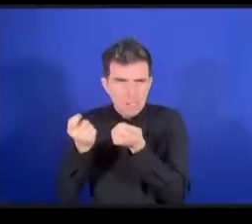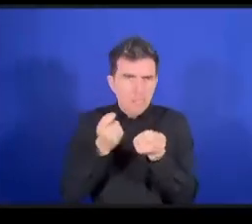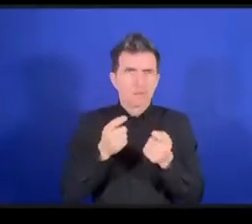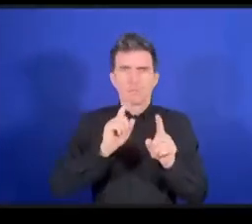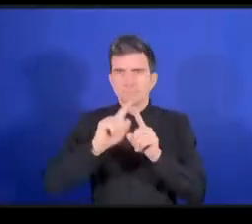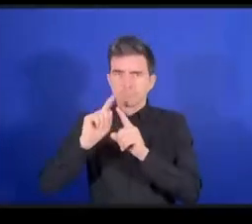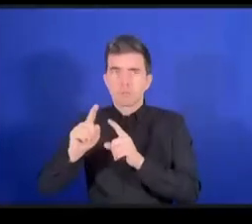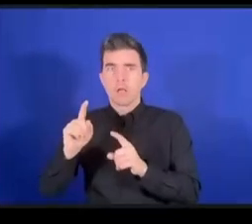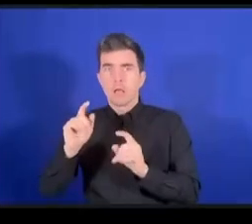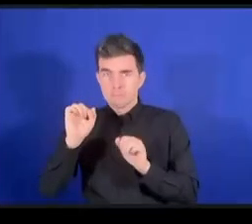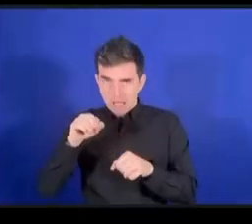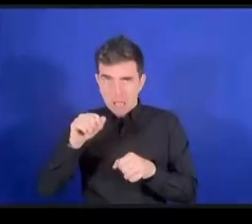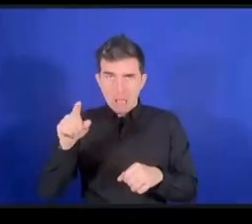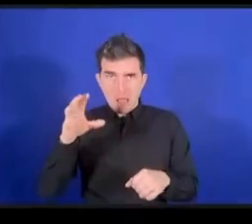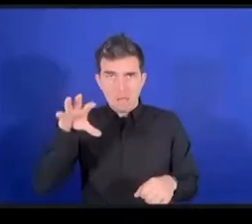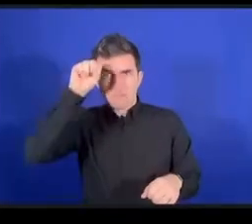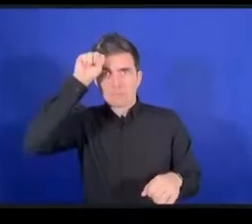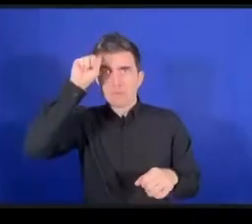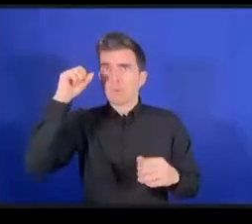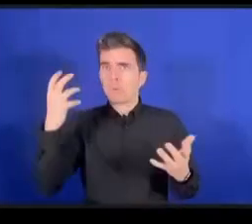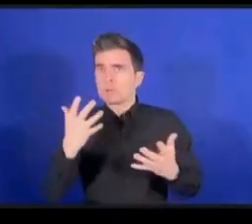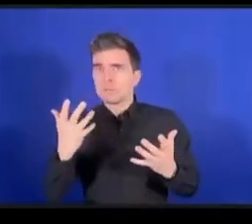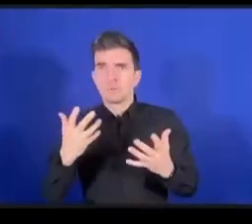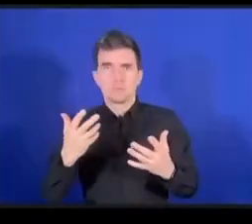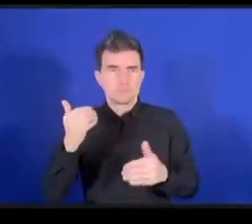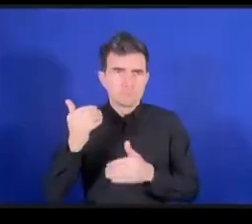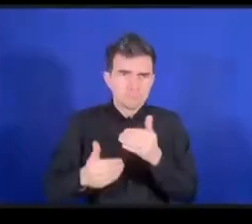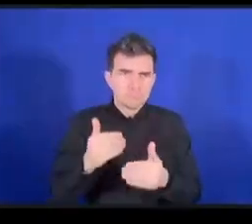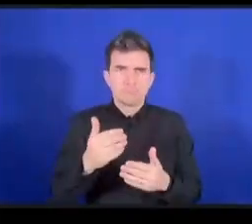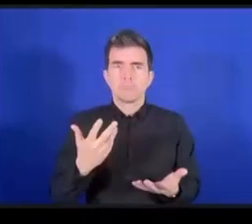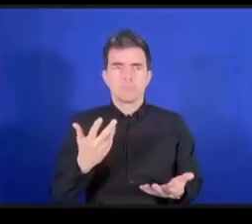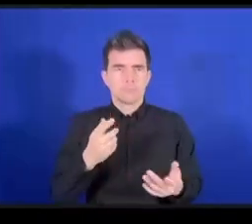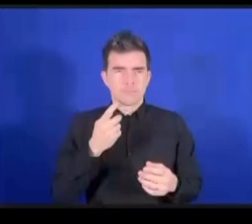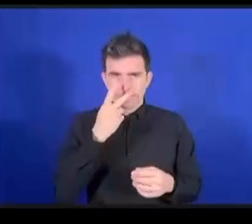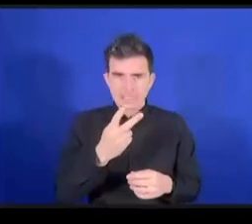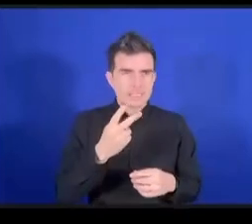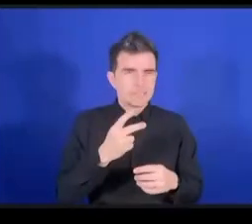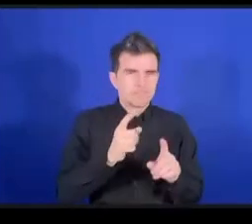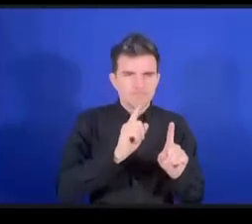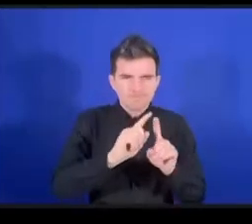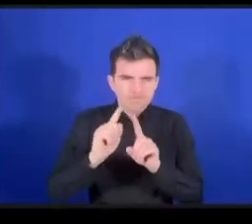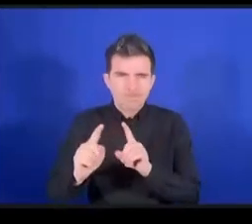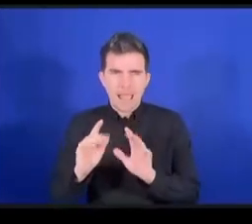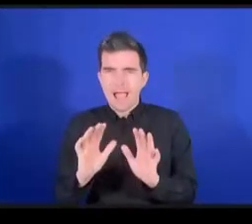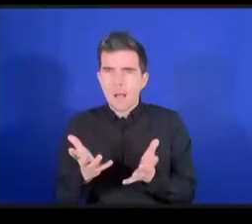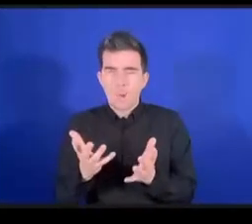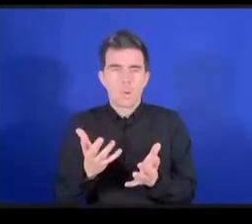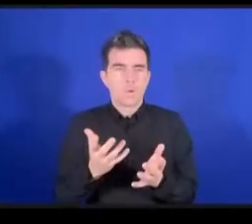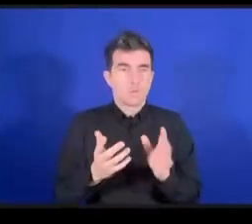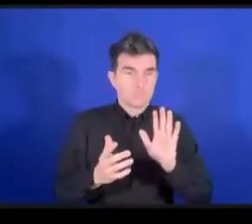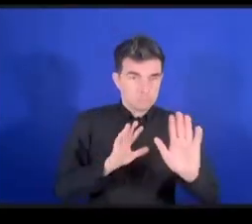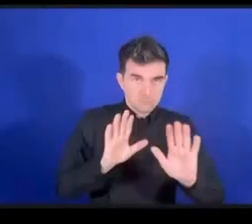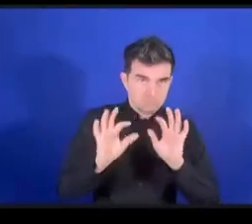internet governance, are now things that are affecting us on the field of generative artificial